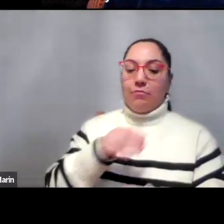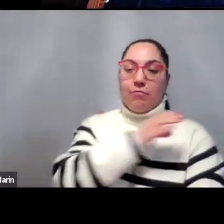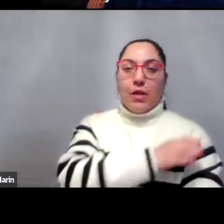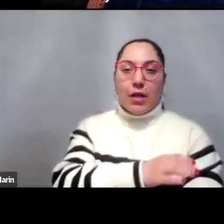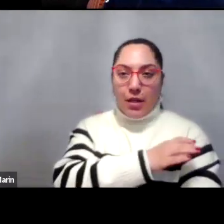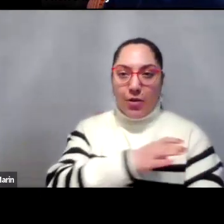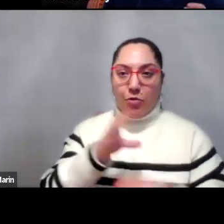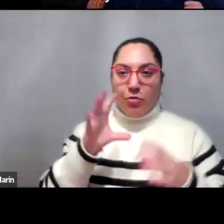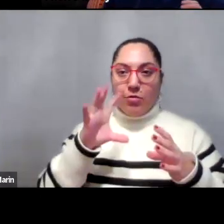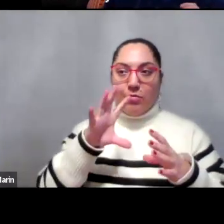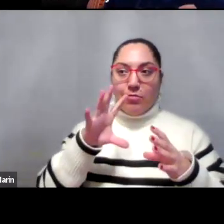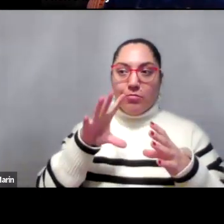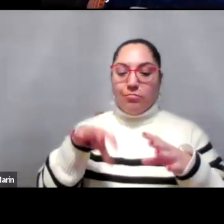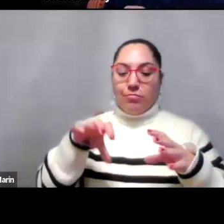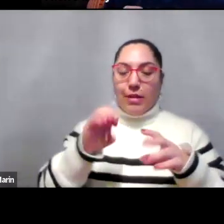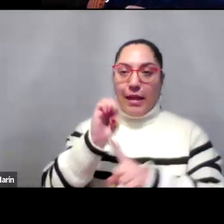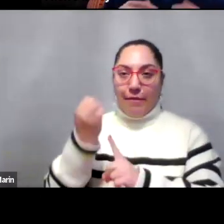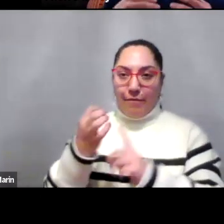that psychoeducation.